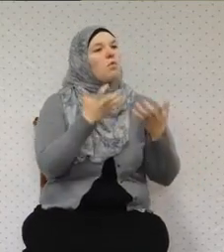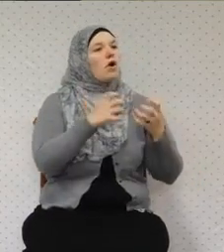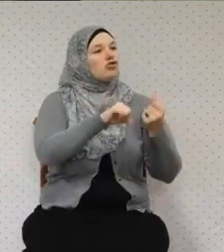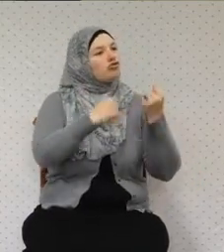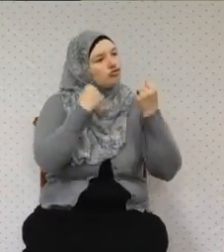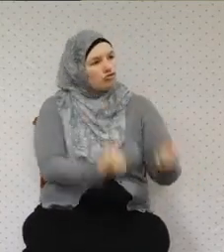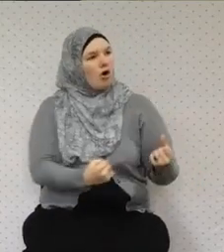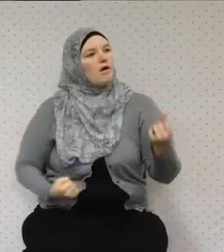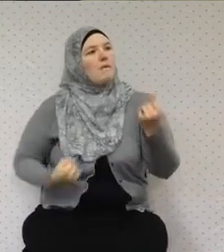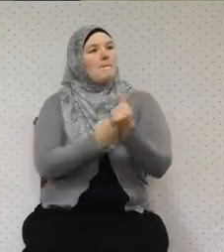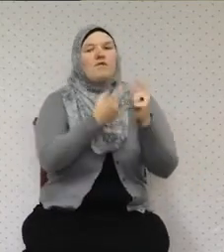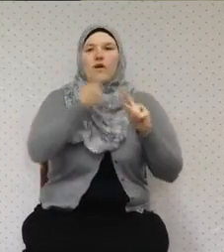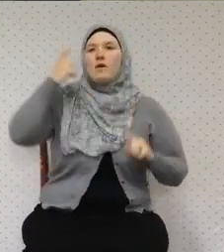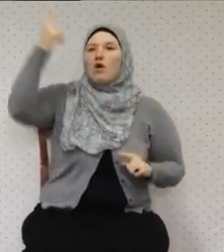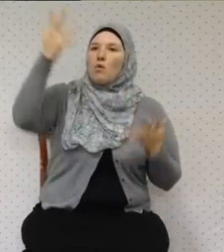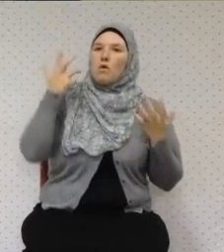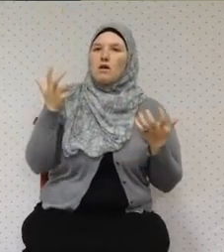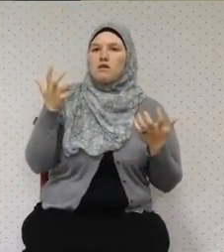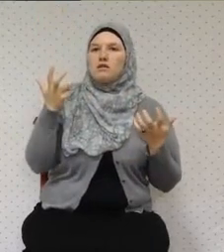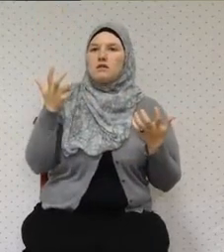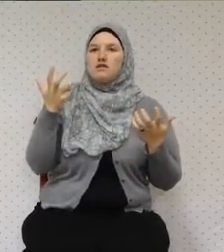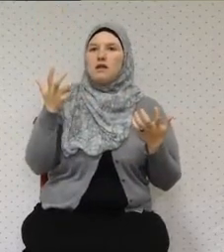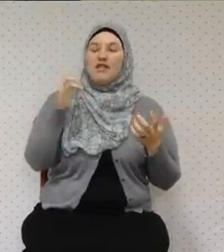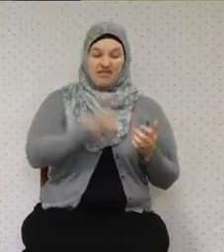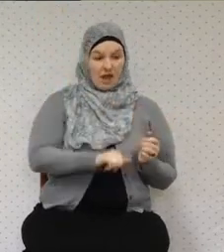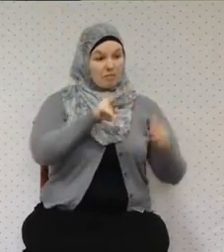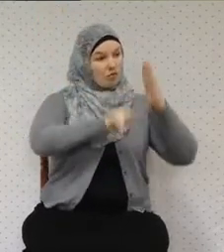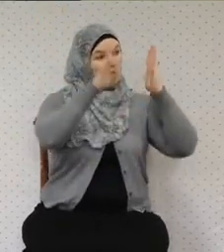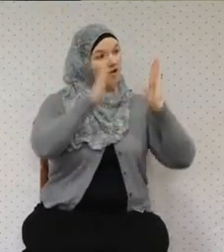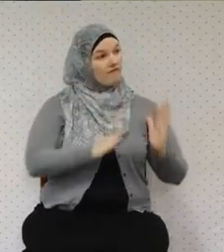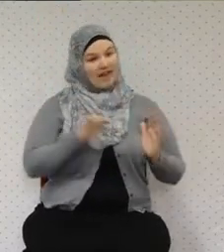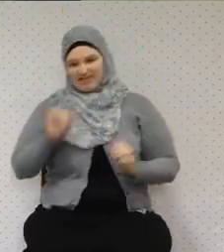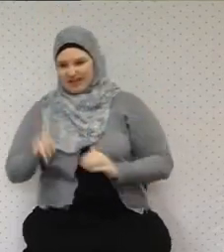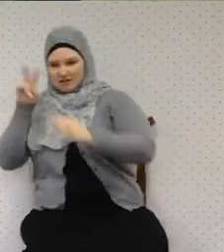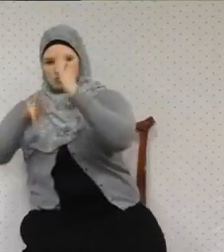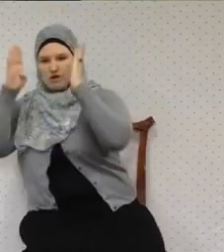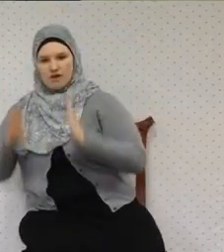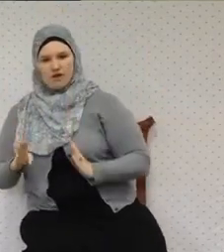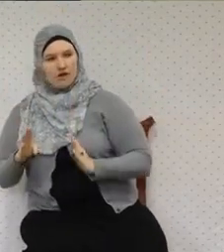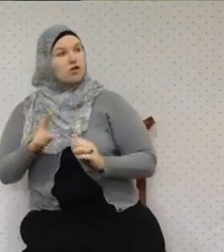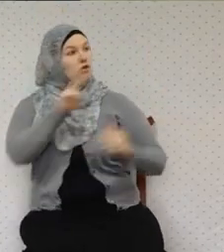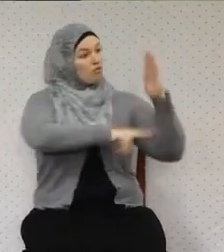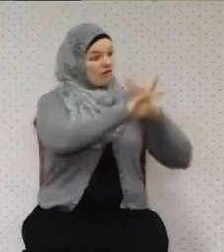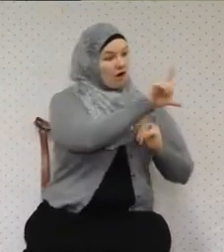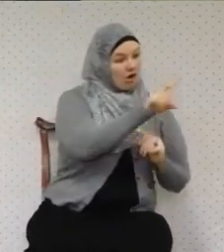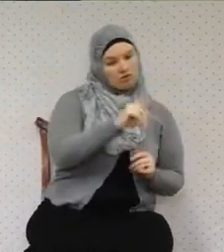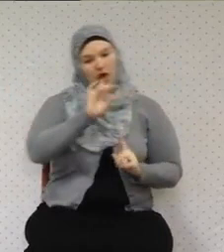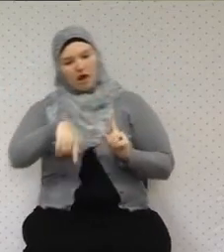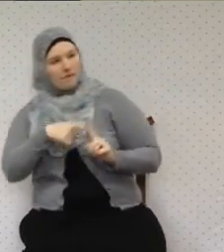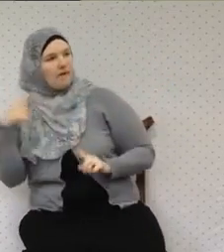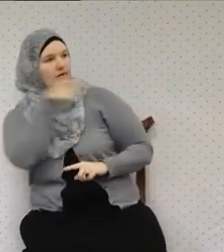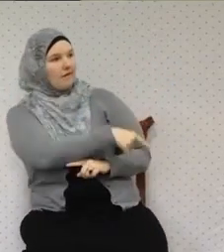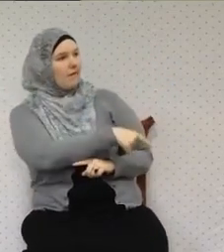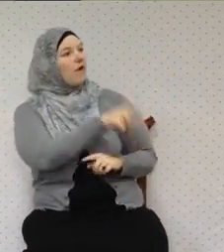backing from Allah subhanahu wa ta'ala. You see, this is a prophet and this is a prophet. So the Prophet sallallahu alaihi